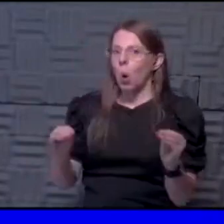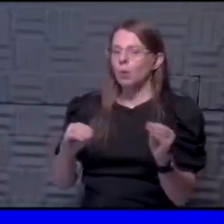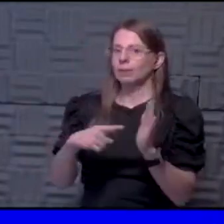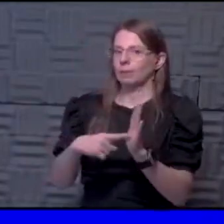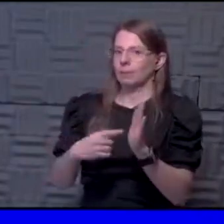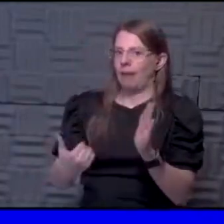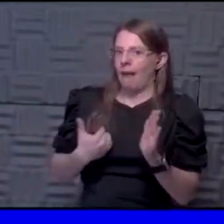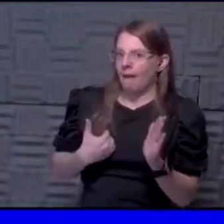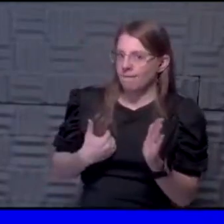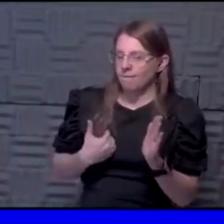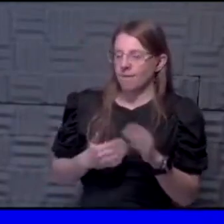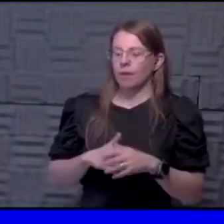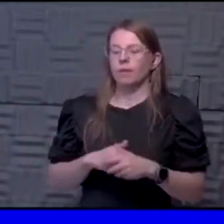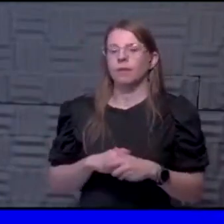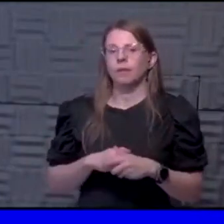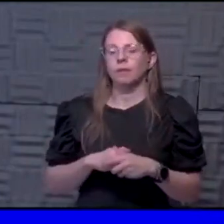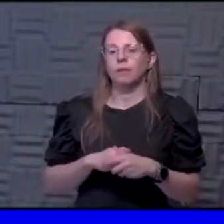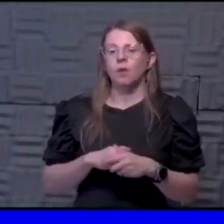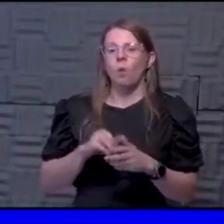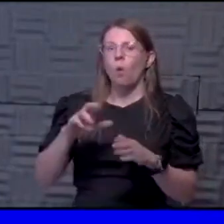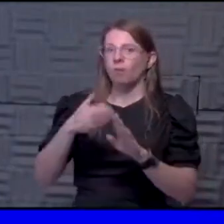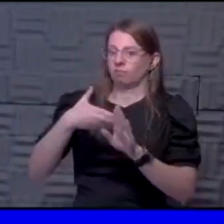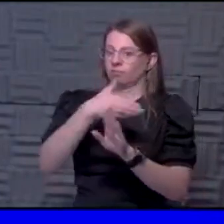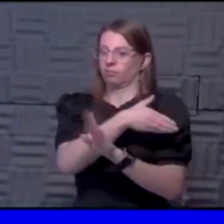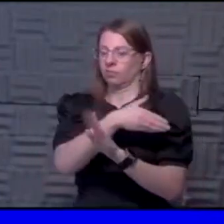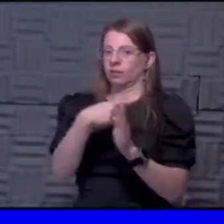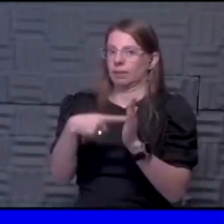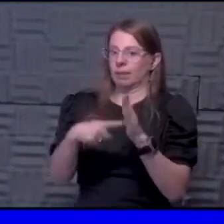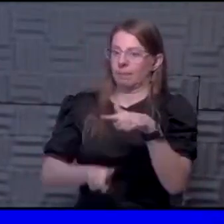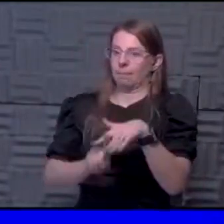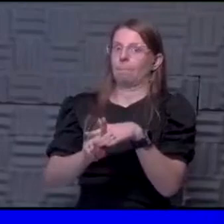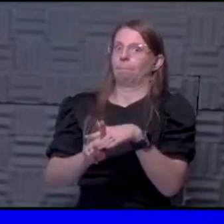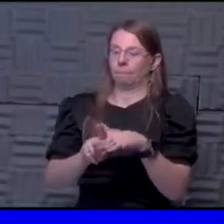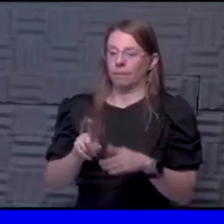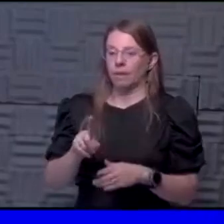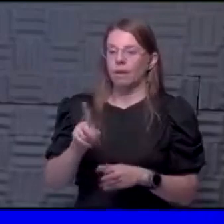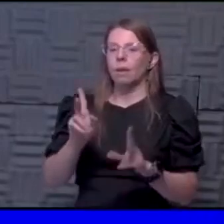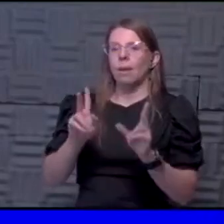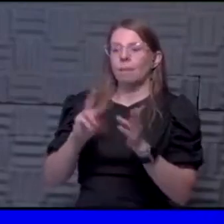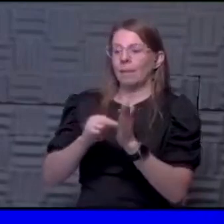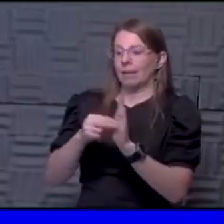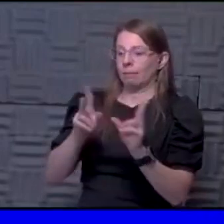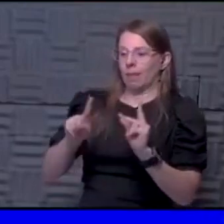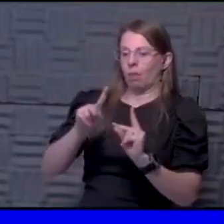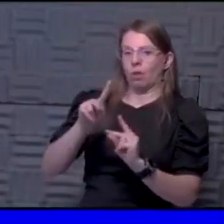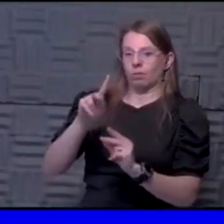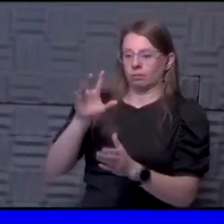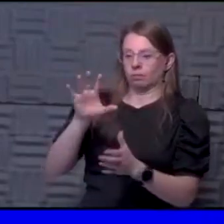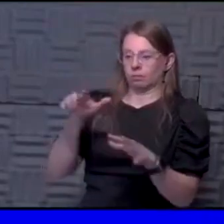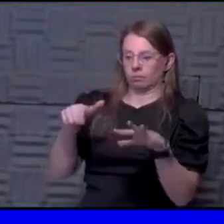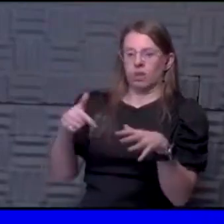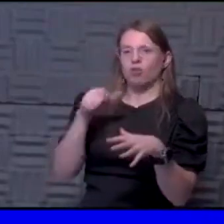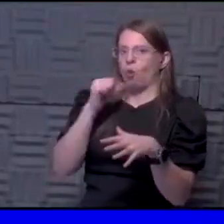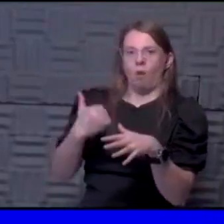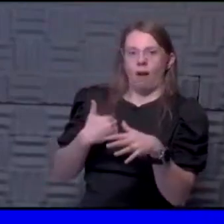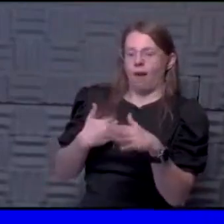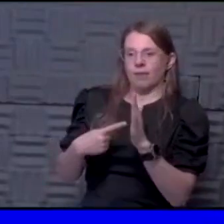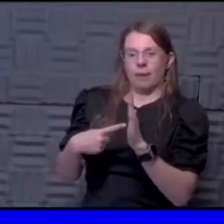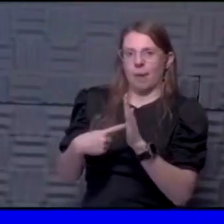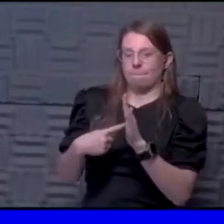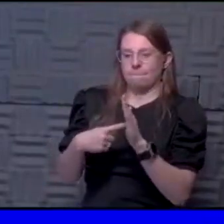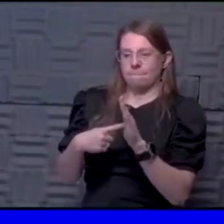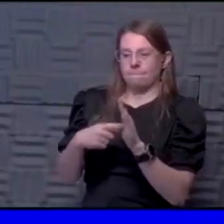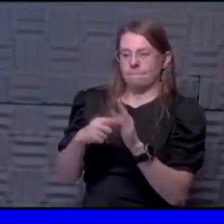of transmission, or before your symptoms. So because of those lower numbers of people who don't have symptoms, we are extrapolating that there